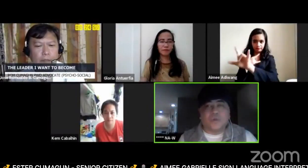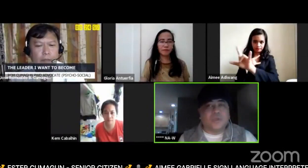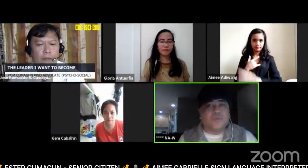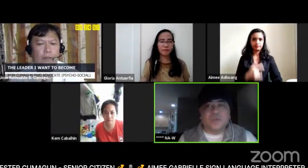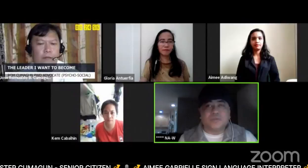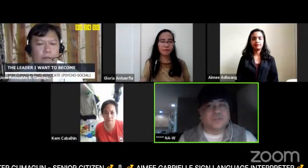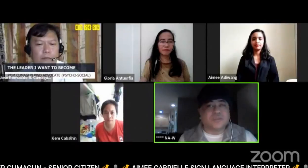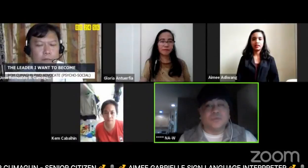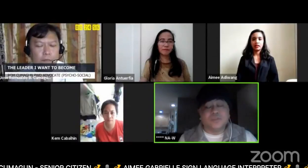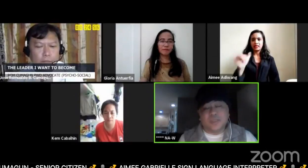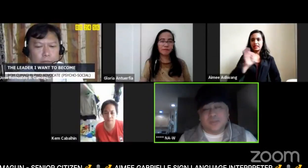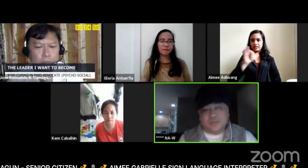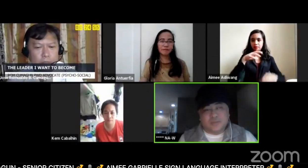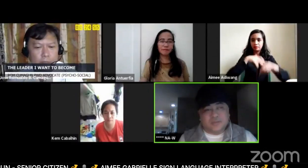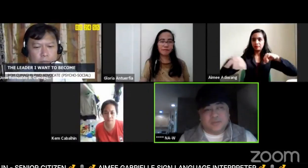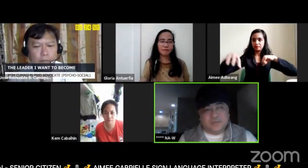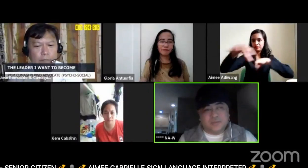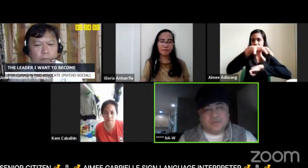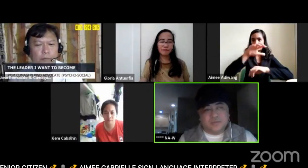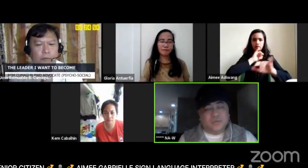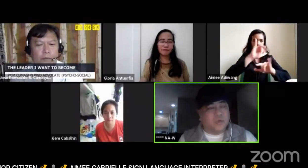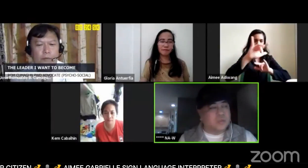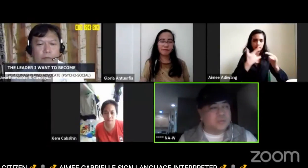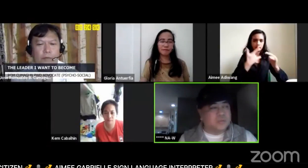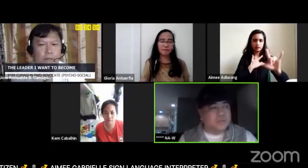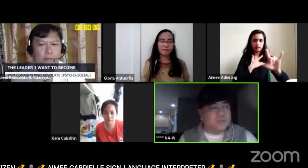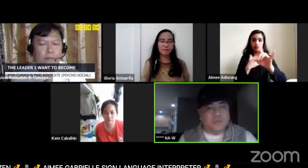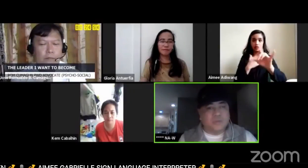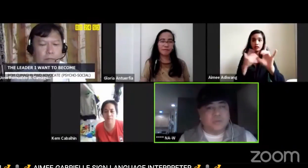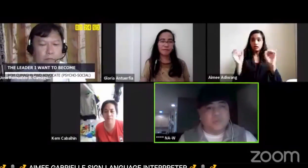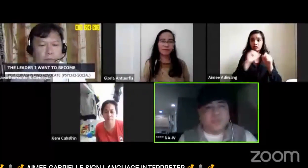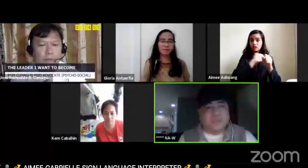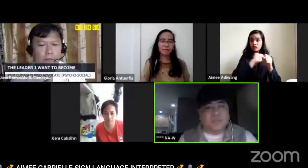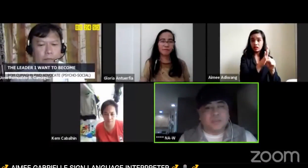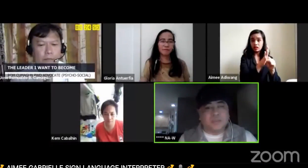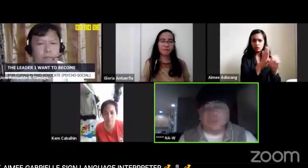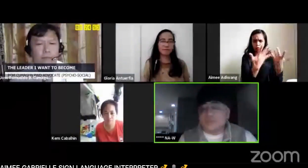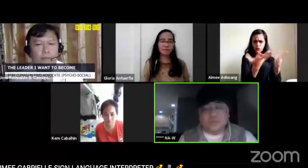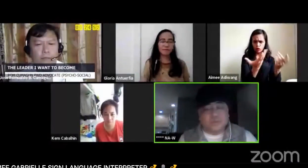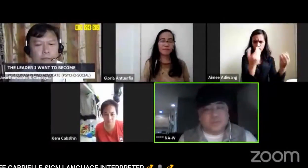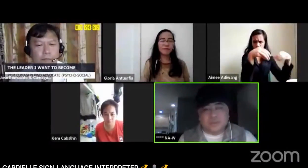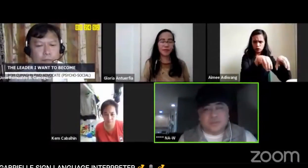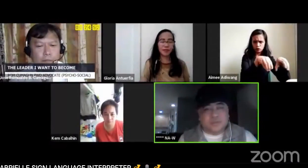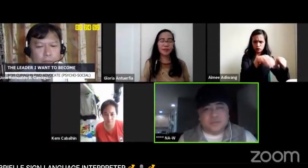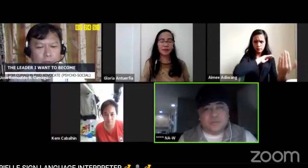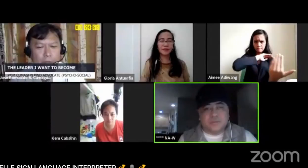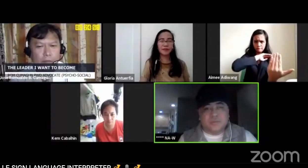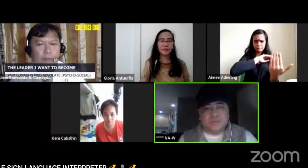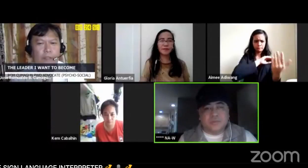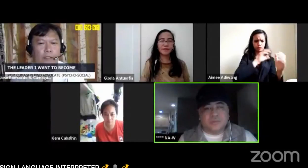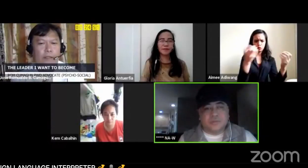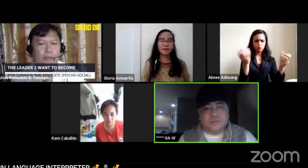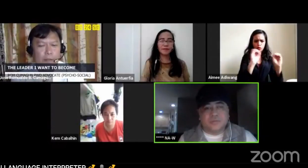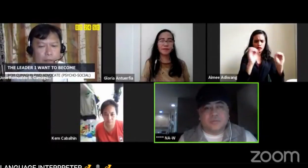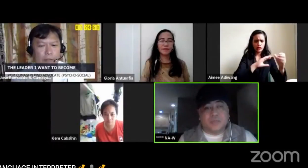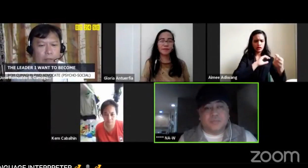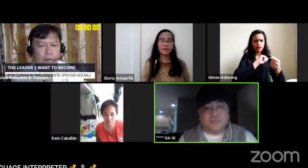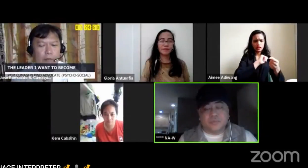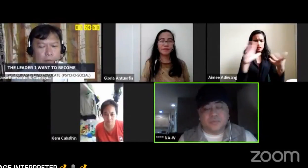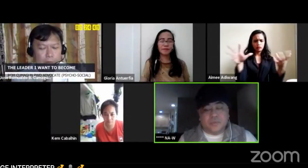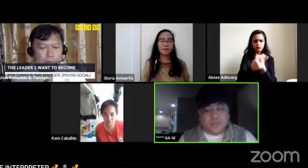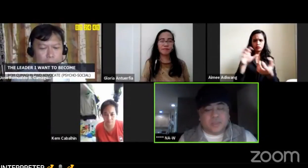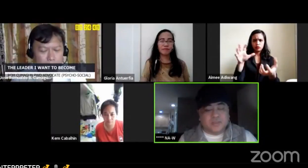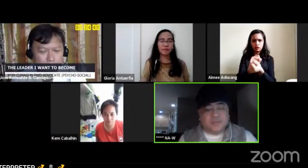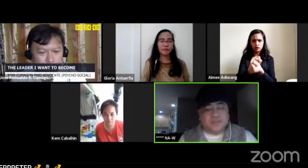then this coronavirus has no chance to hurt humanity. It has no chance Okay.